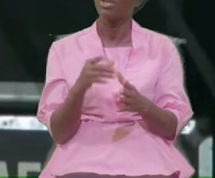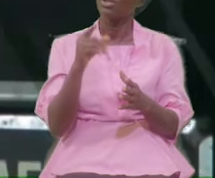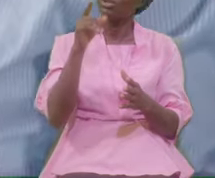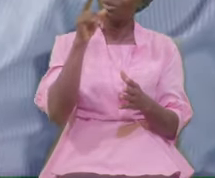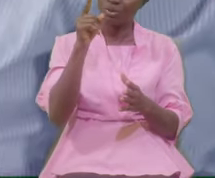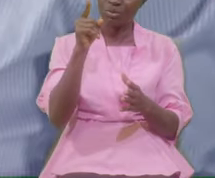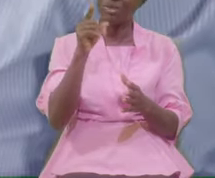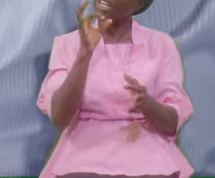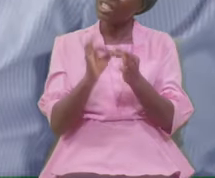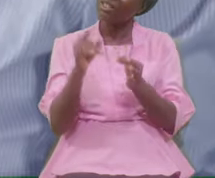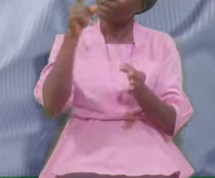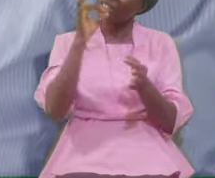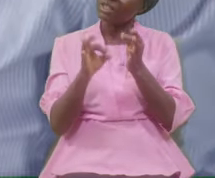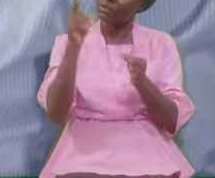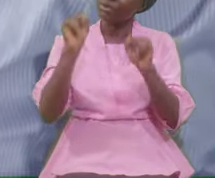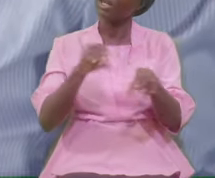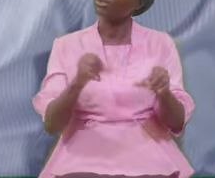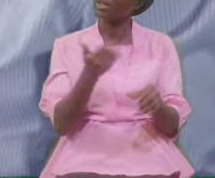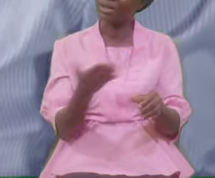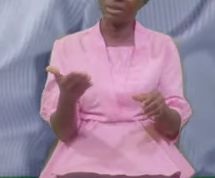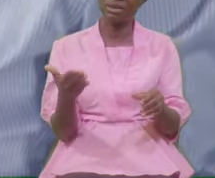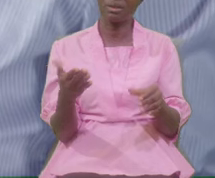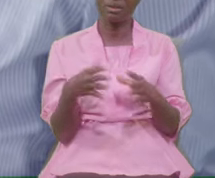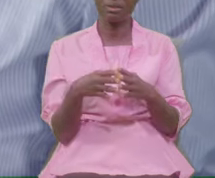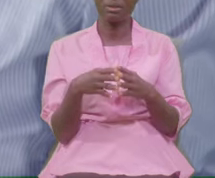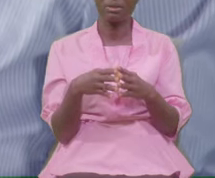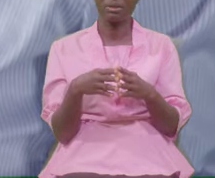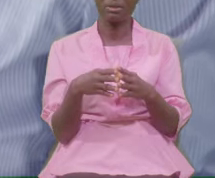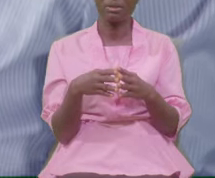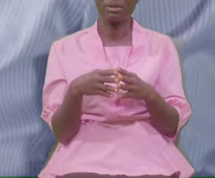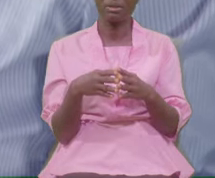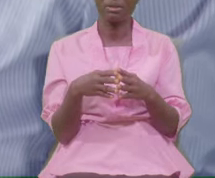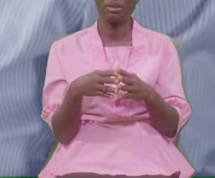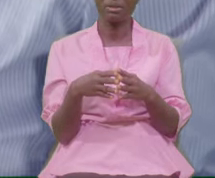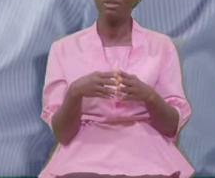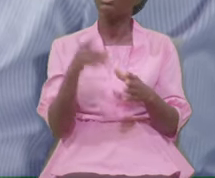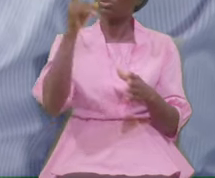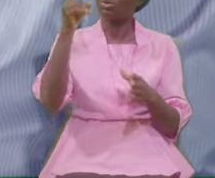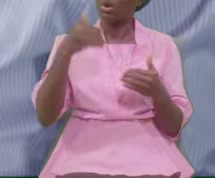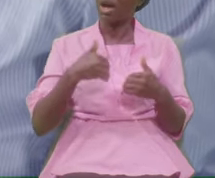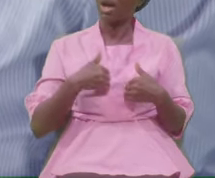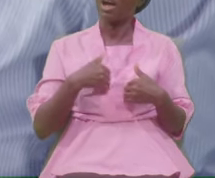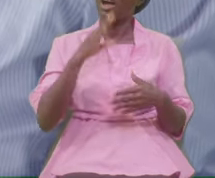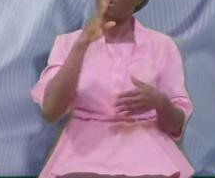anything pede kung makahimo ka sa tanang butang and